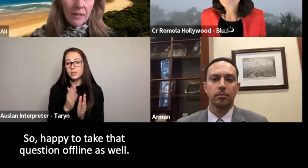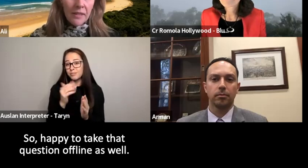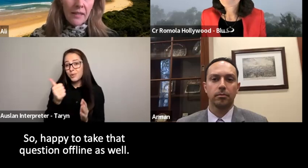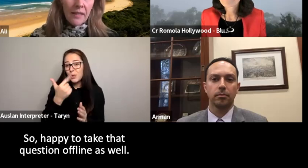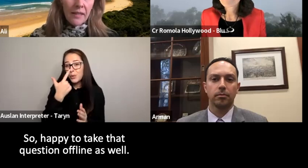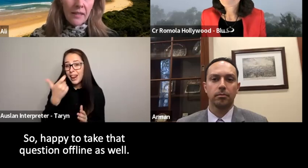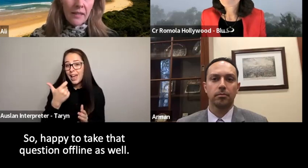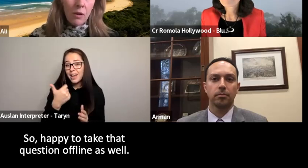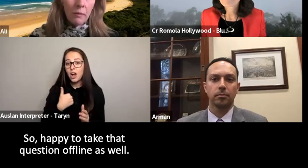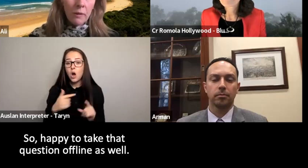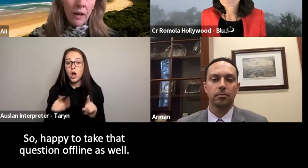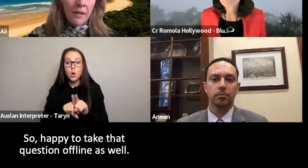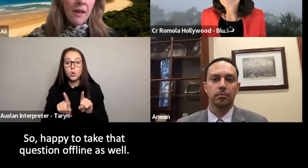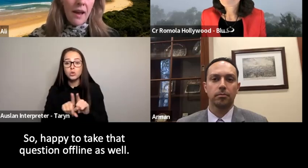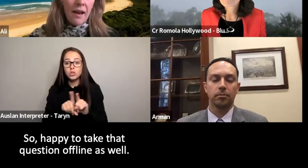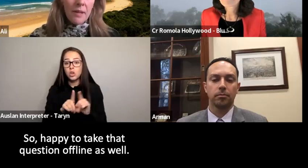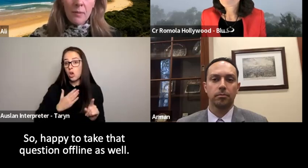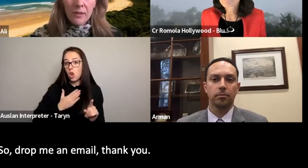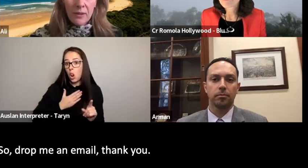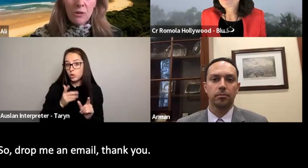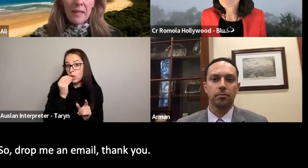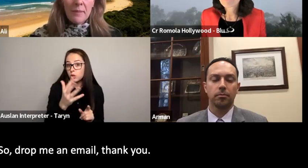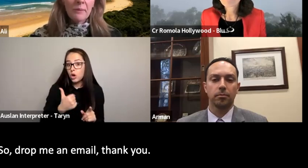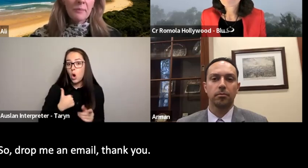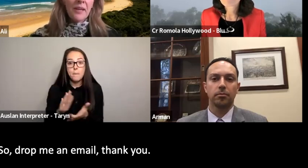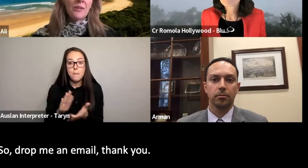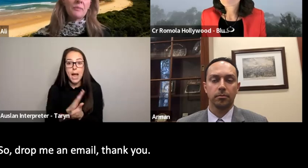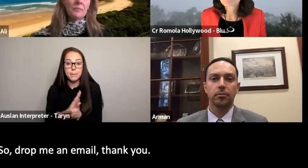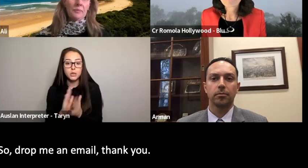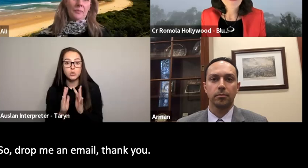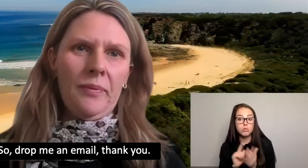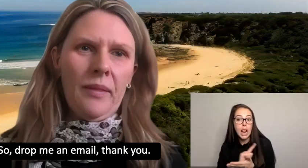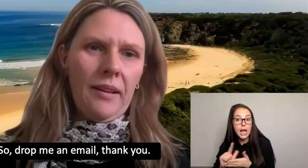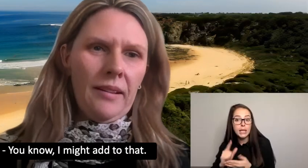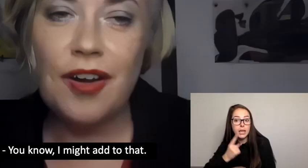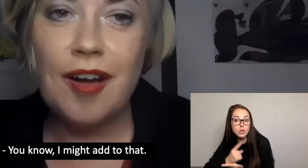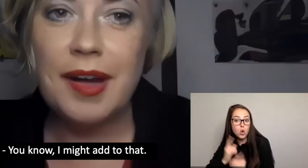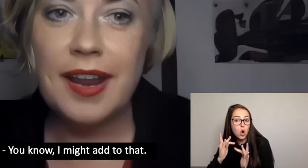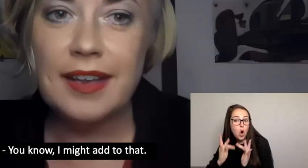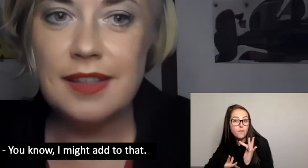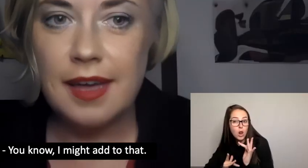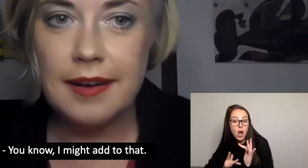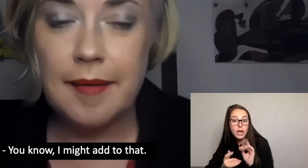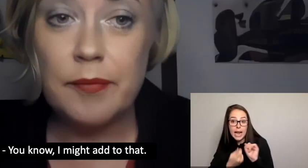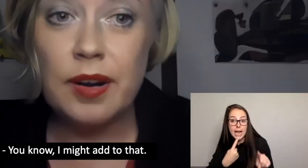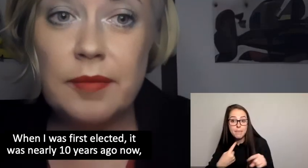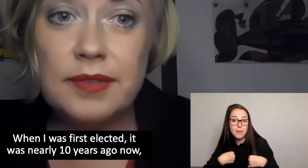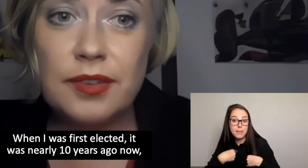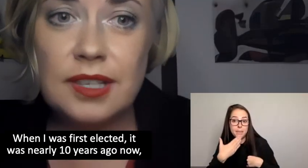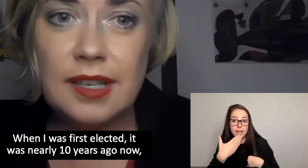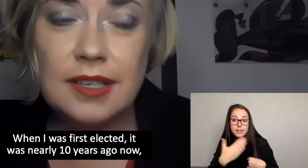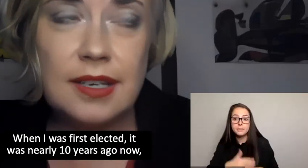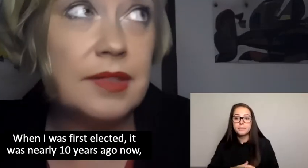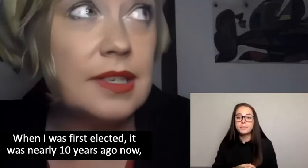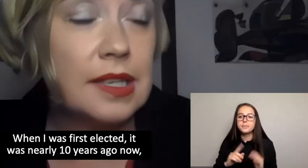So happy to take that question offline as well. So drop me an email. Thank you. Jo, I might add to that. When I